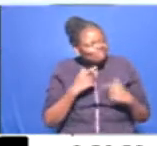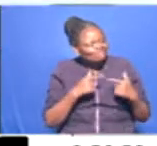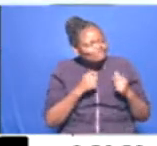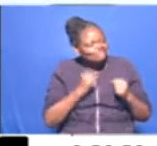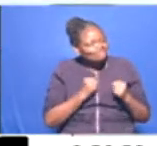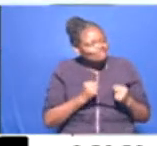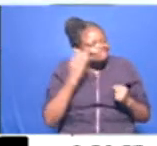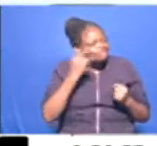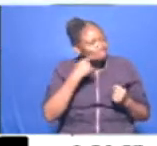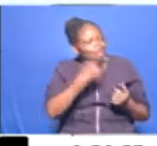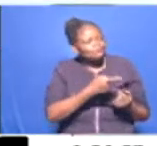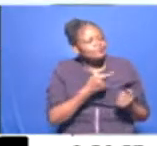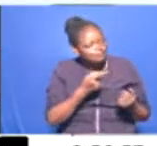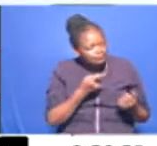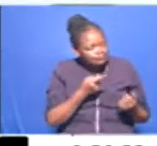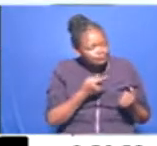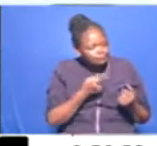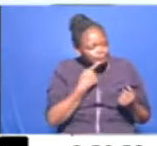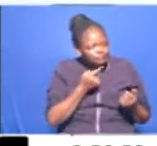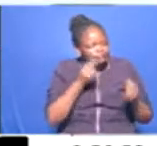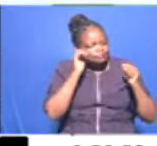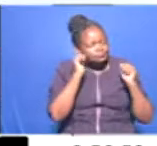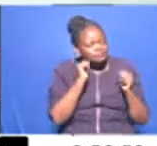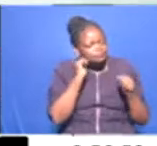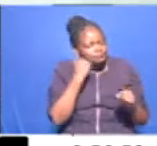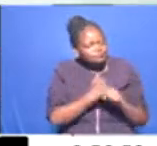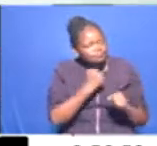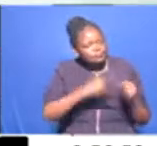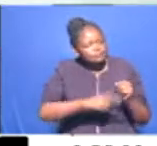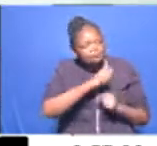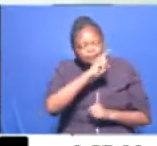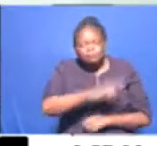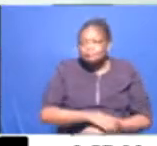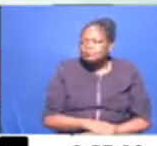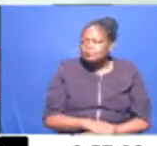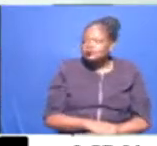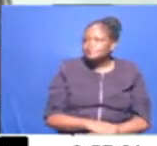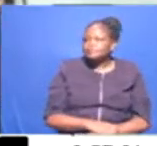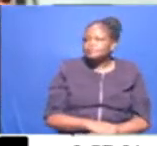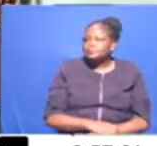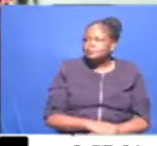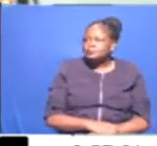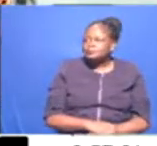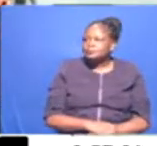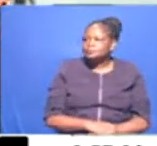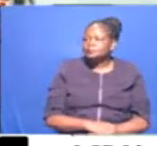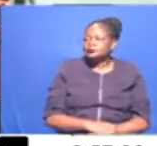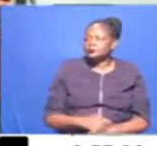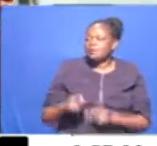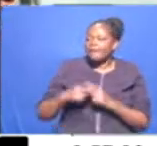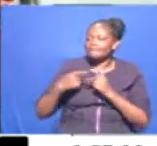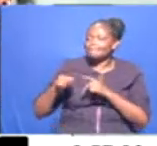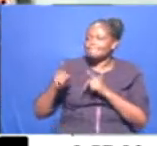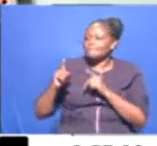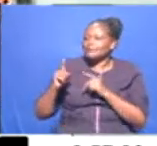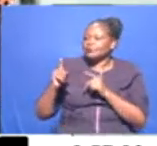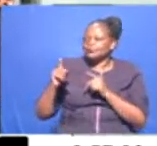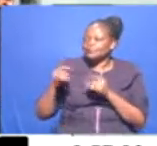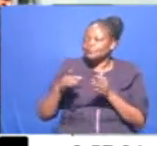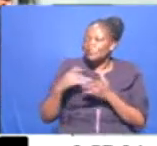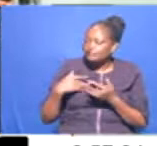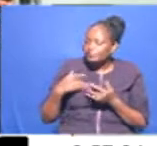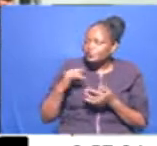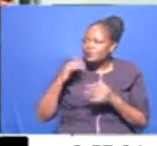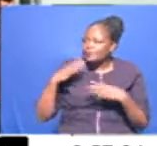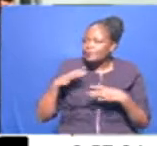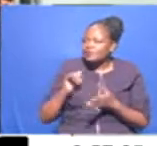tell them at that particular point. Mm-hmm. So what do you do? Let's start with yourself. Chances are there are people who we look